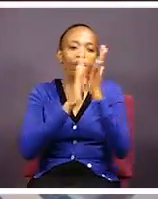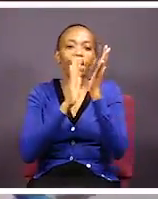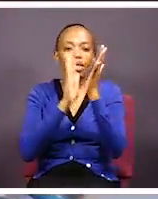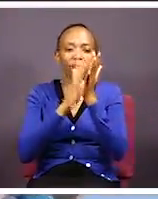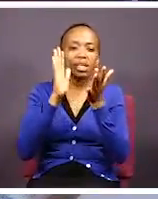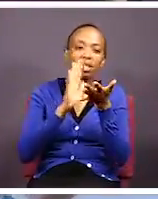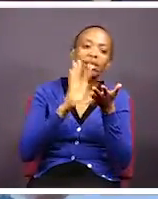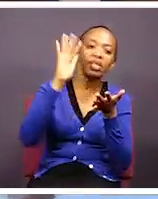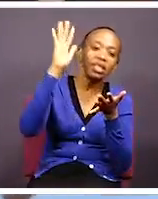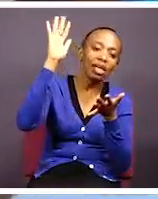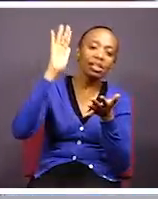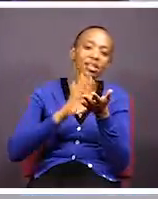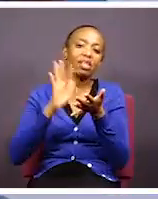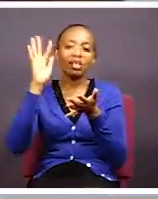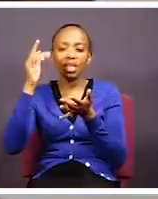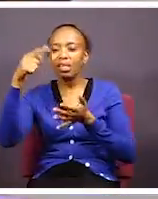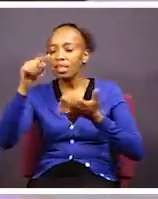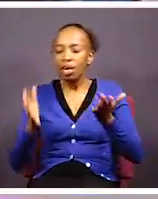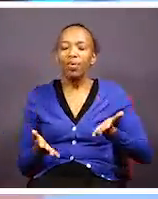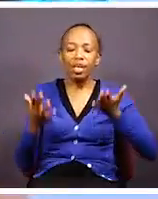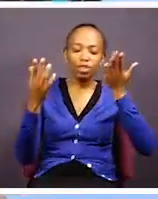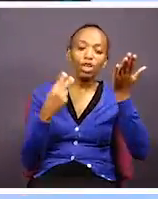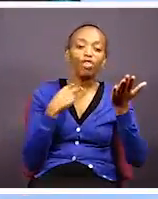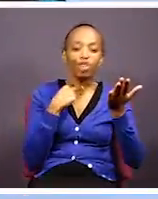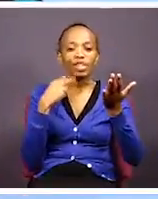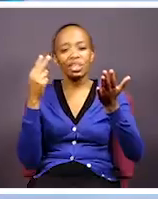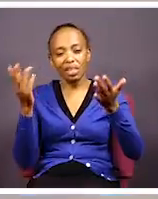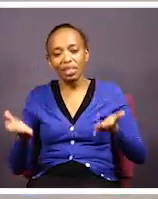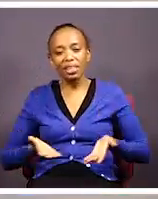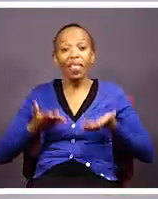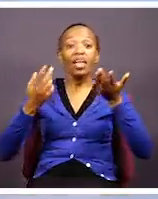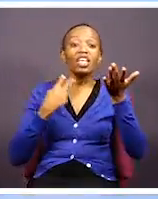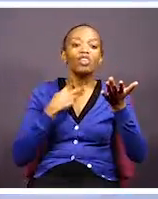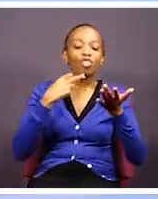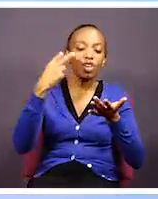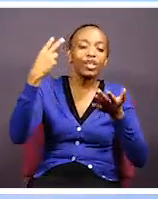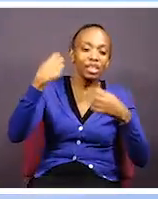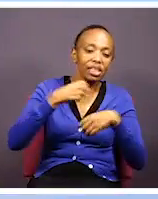make your praises for glorious glory us we give to our voices